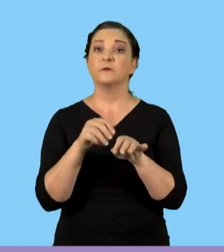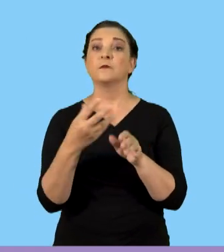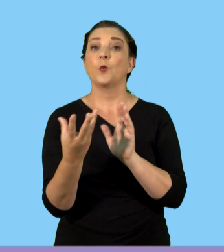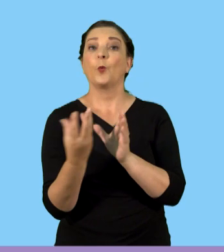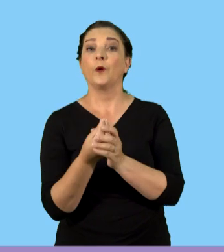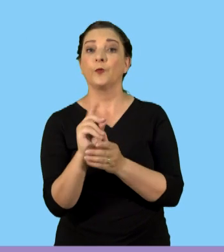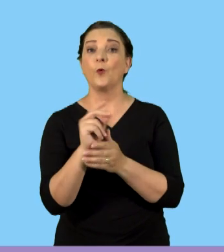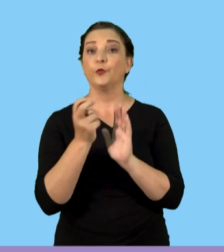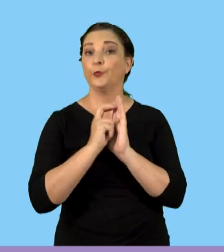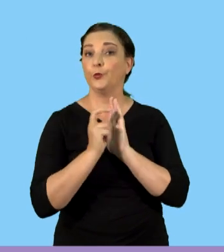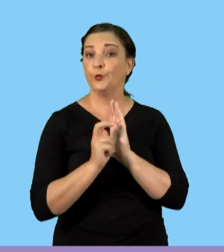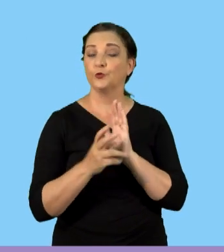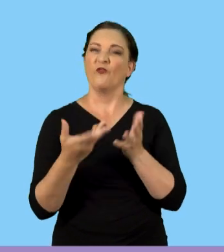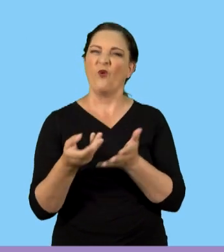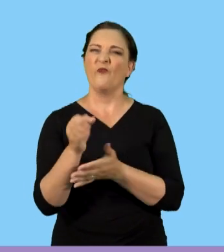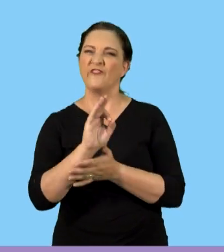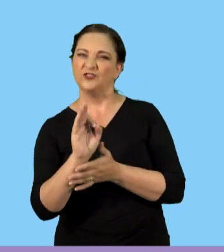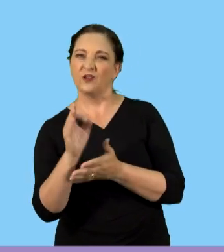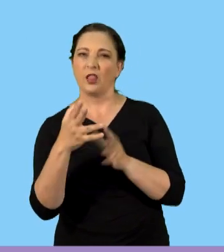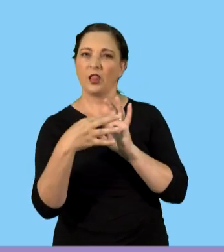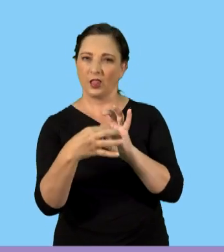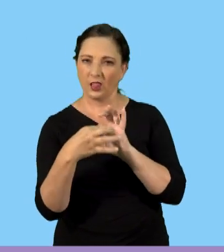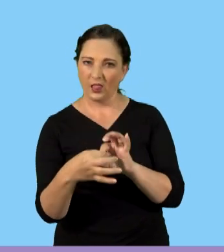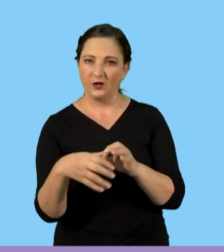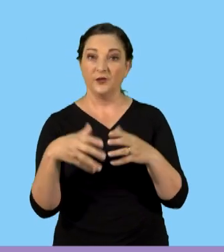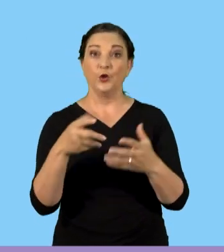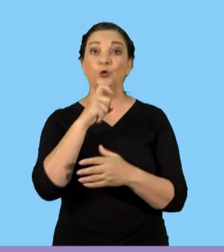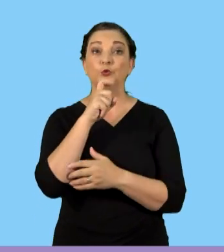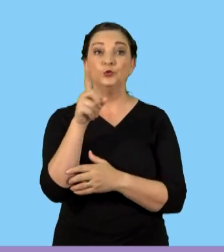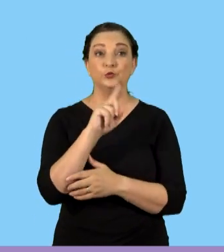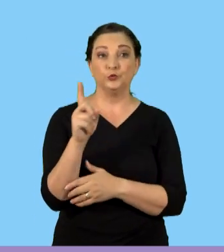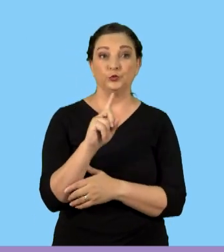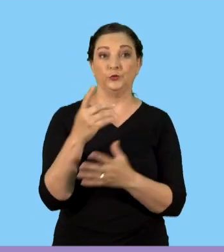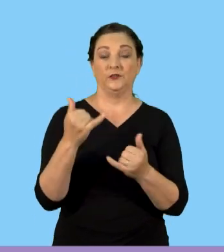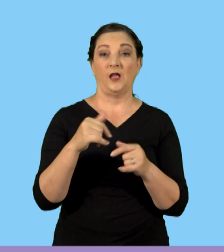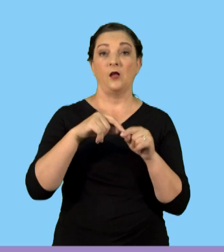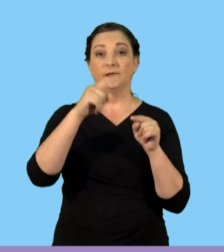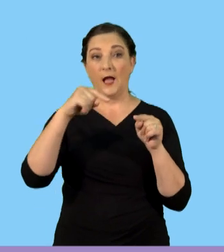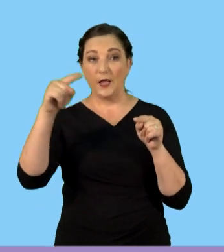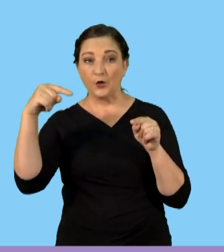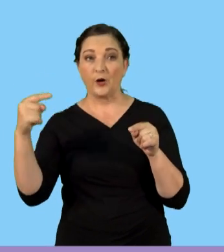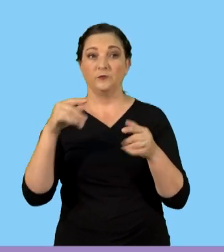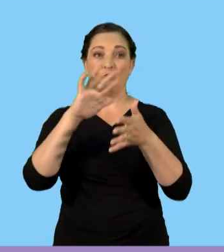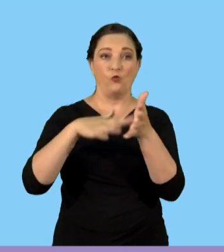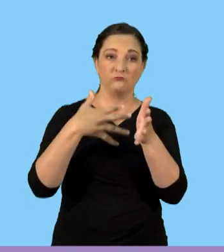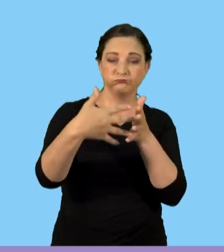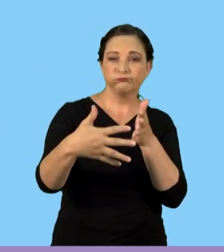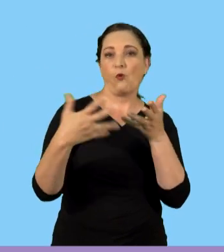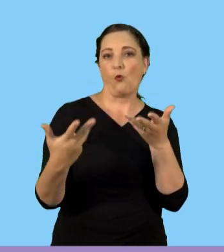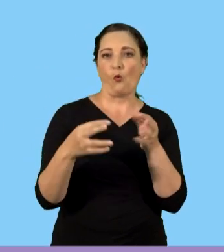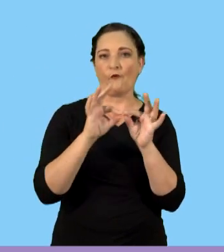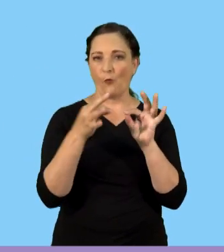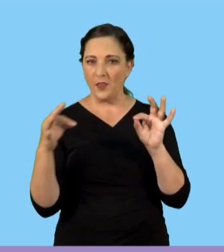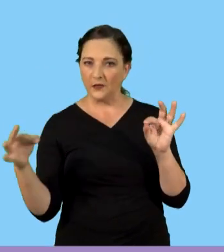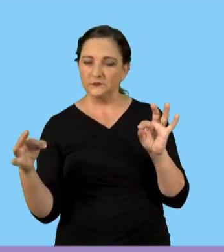the rules for any functional relationship using flow diagrams, tables, and formulas